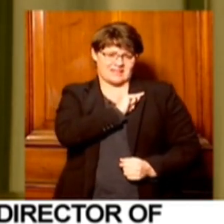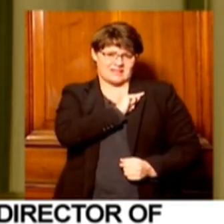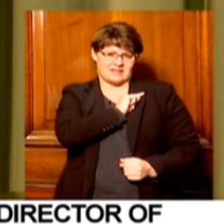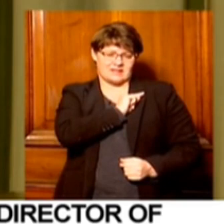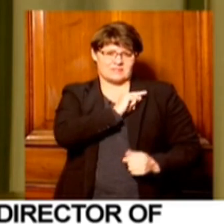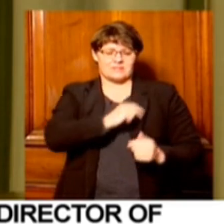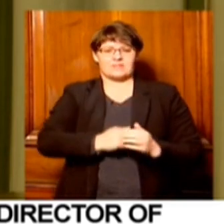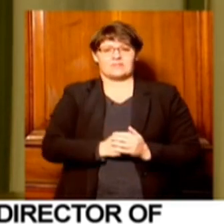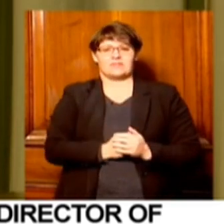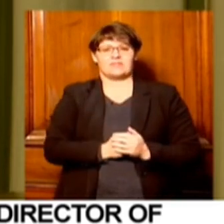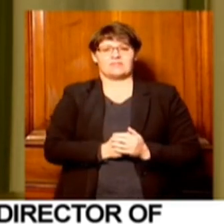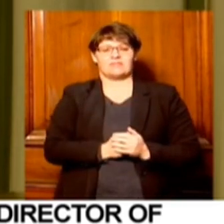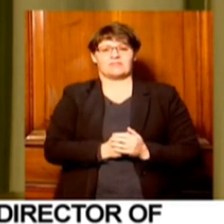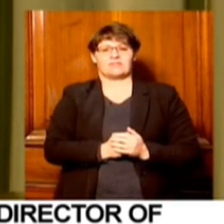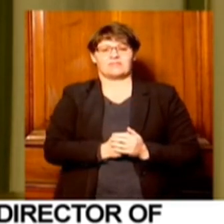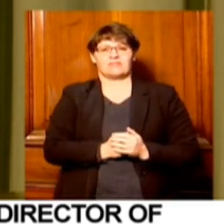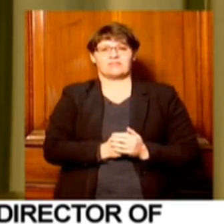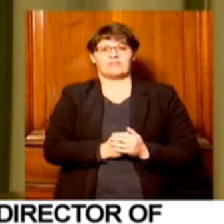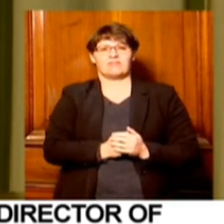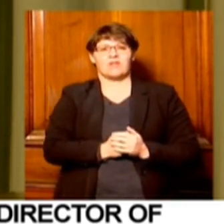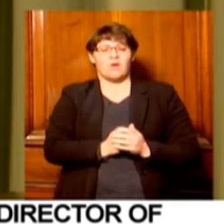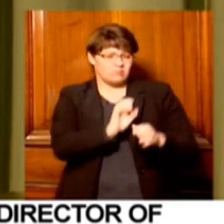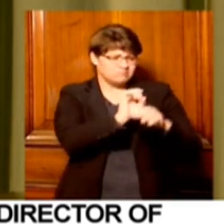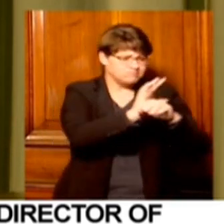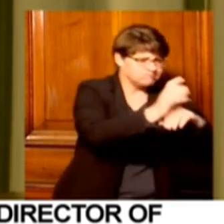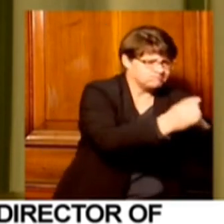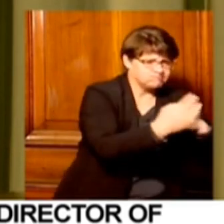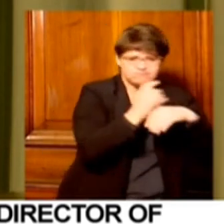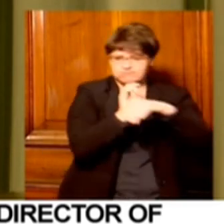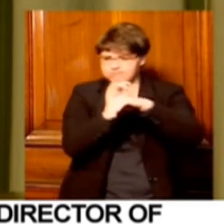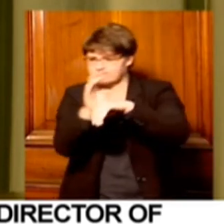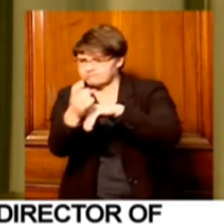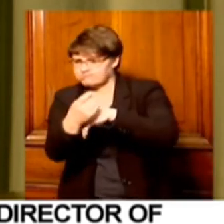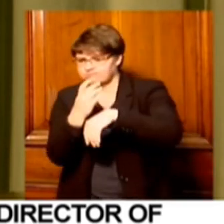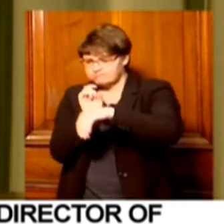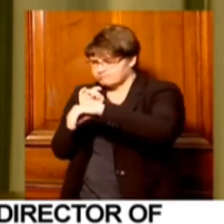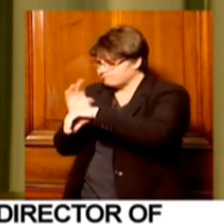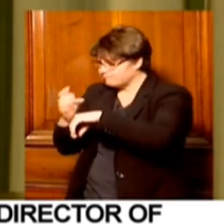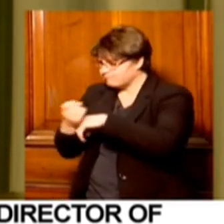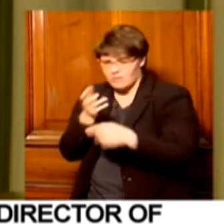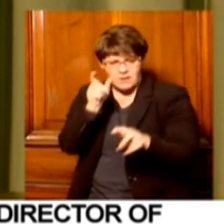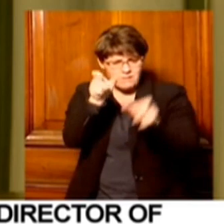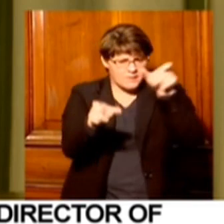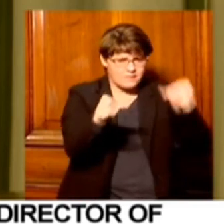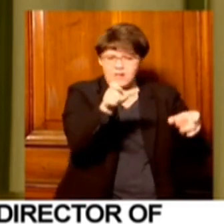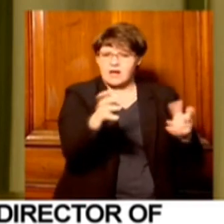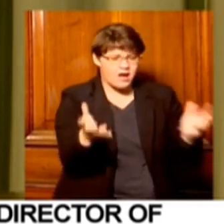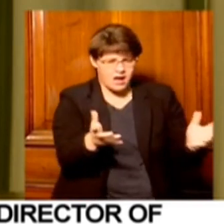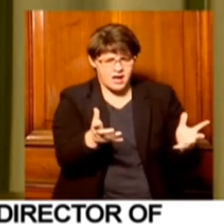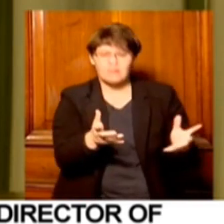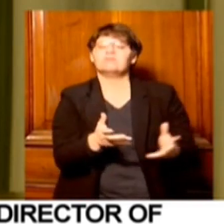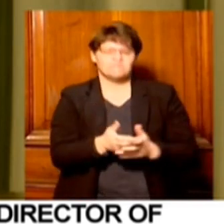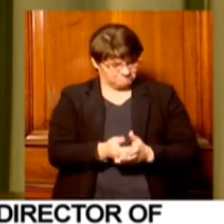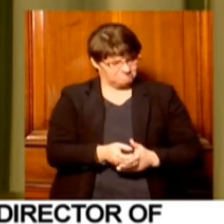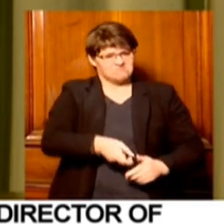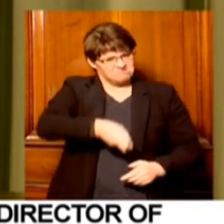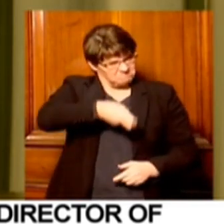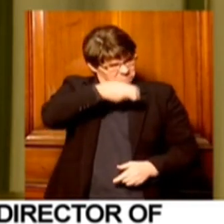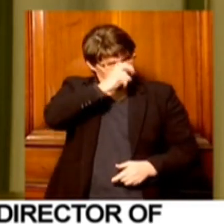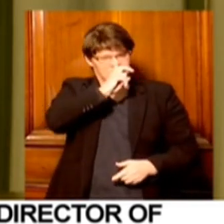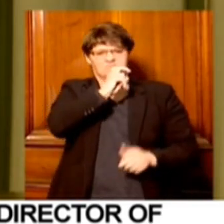very reason, that having duly and widely consulted, we have put in place additional and more stringent